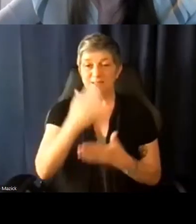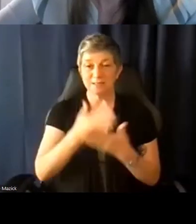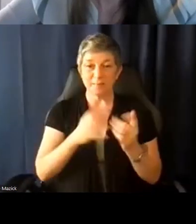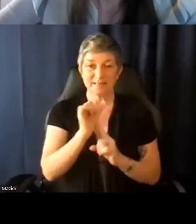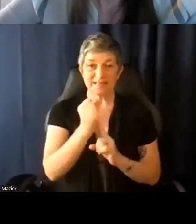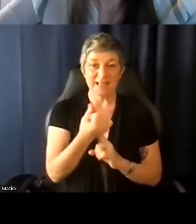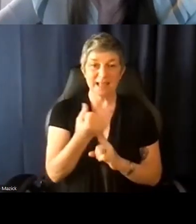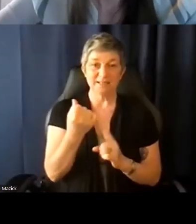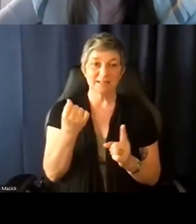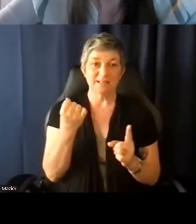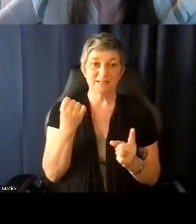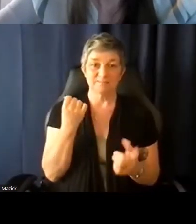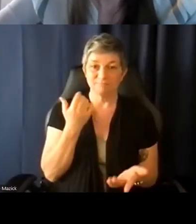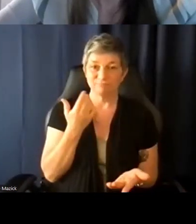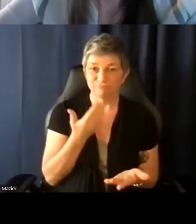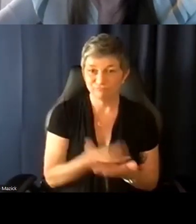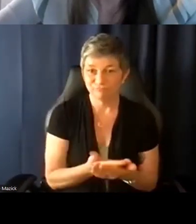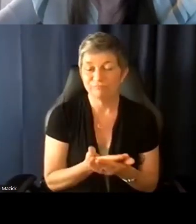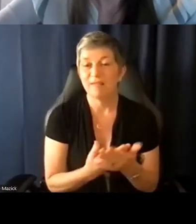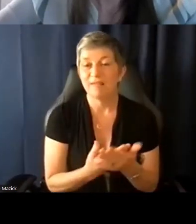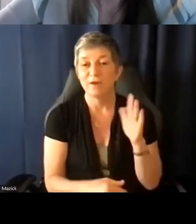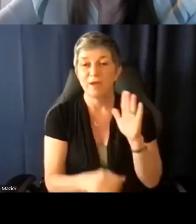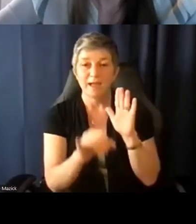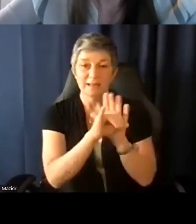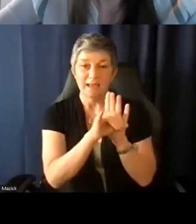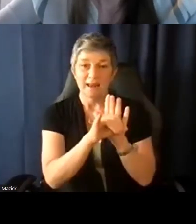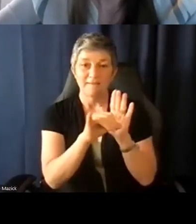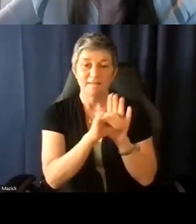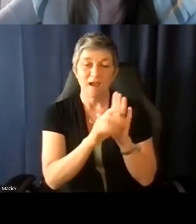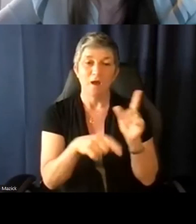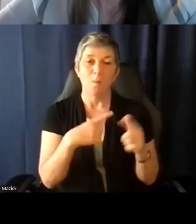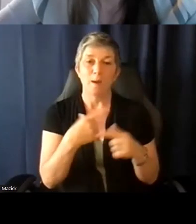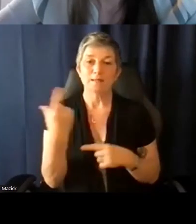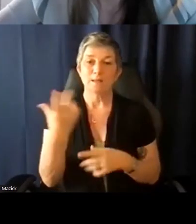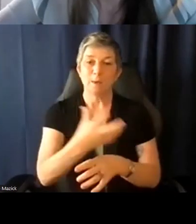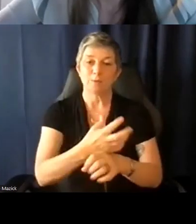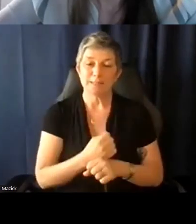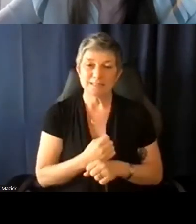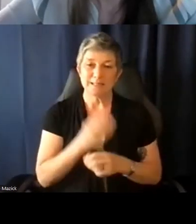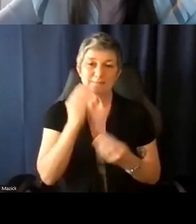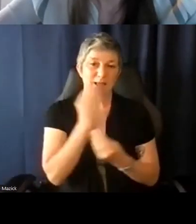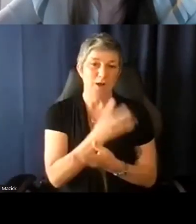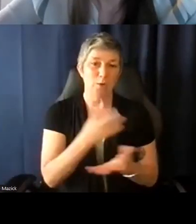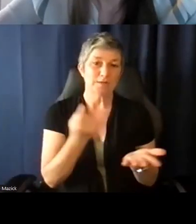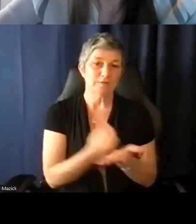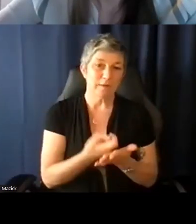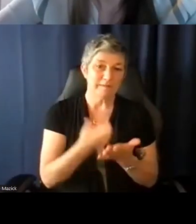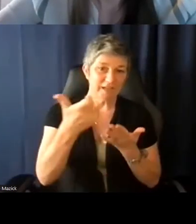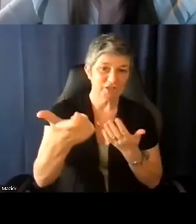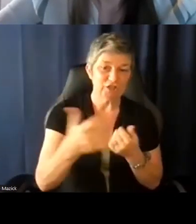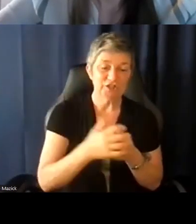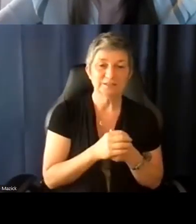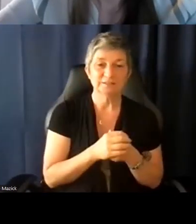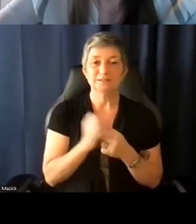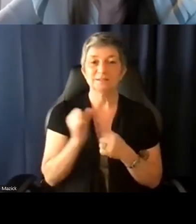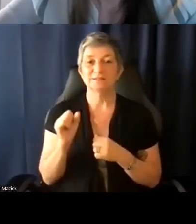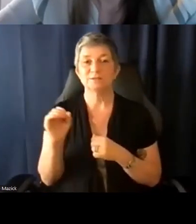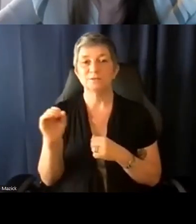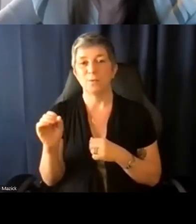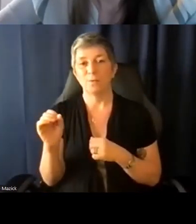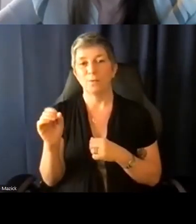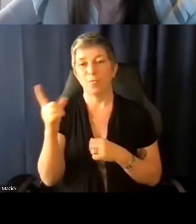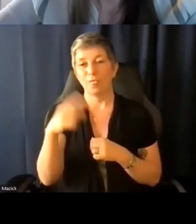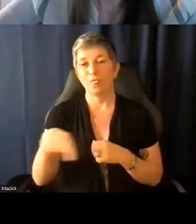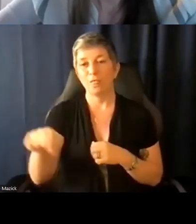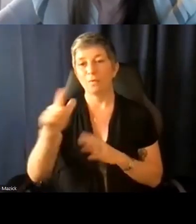in, are identified when someone receives a notice for eviction. And so those